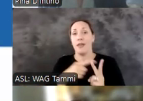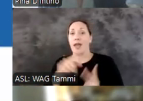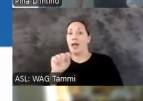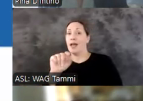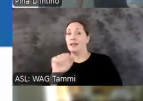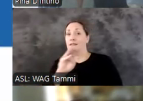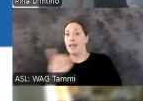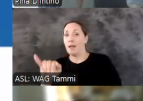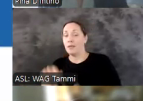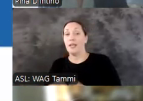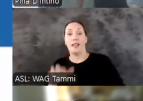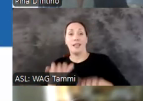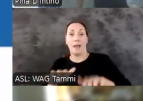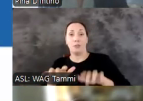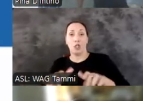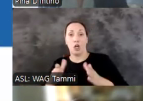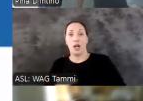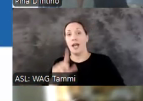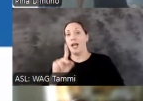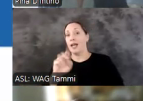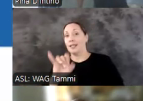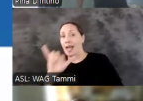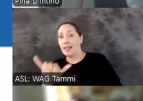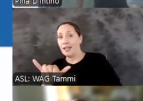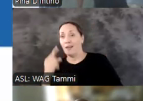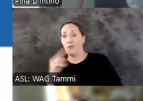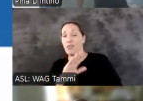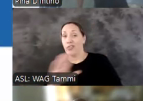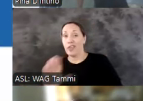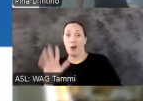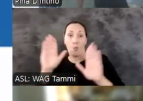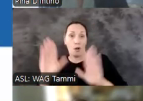their wonderful work as always. And